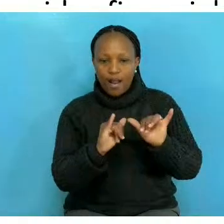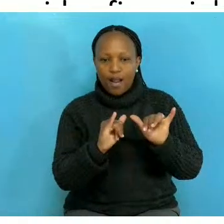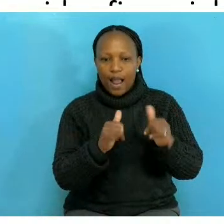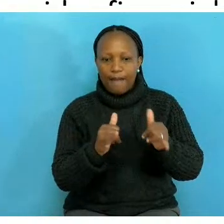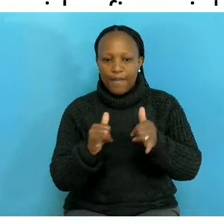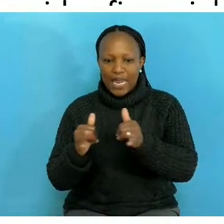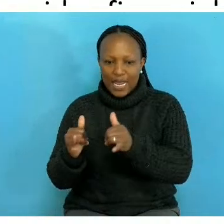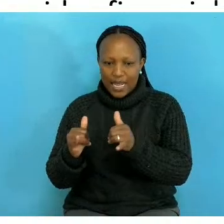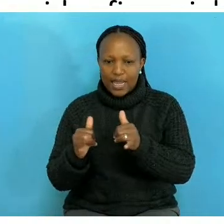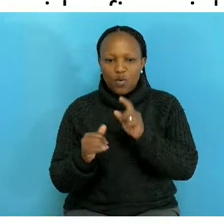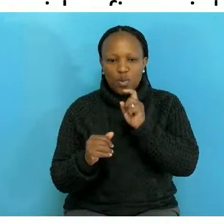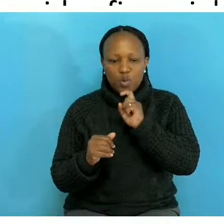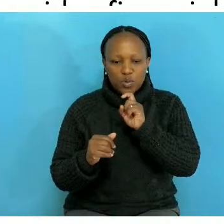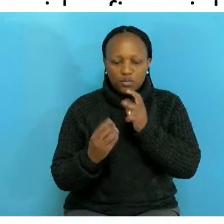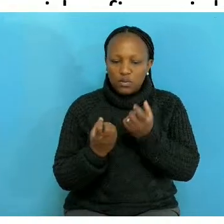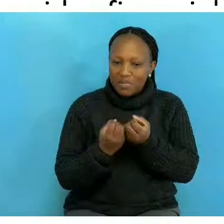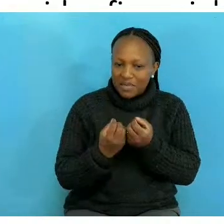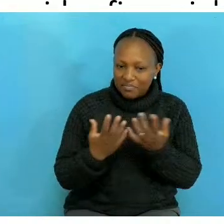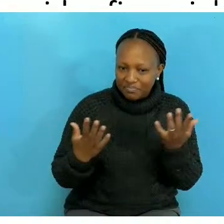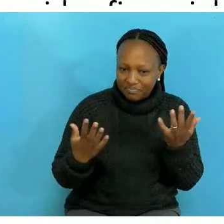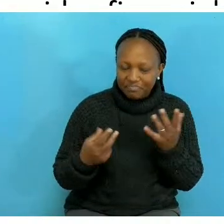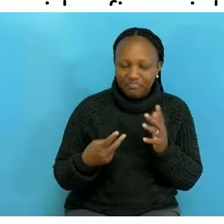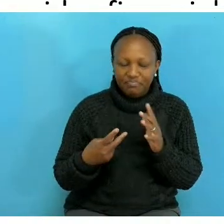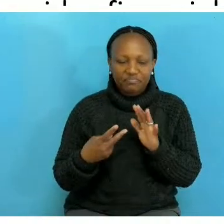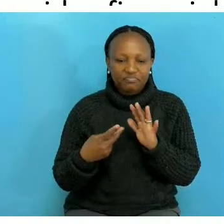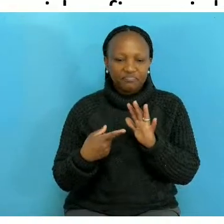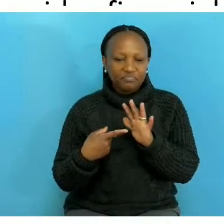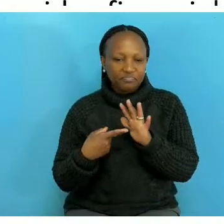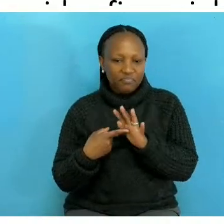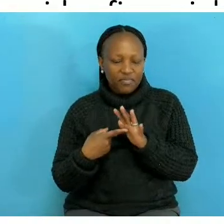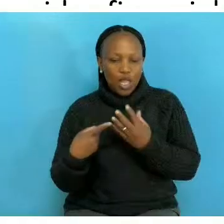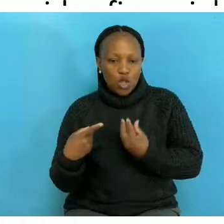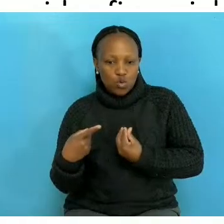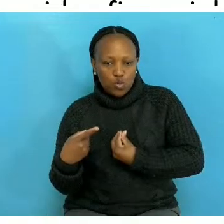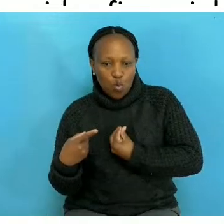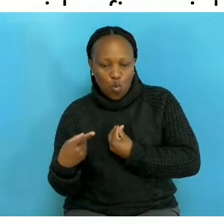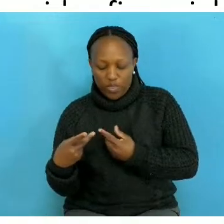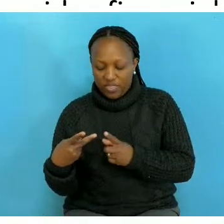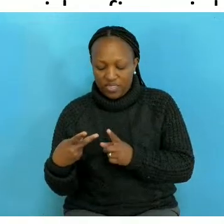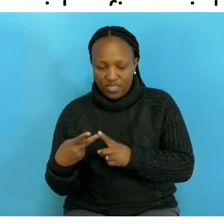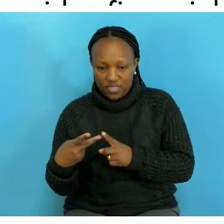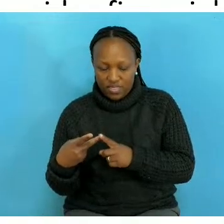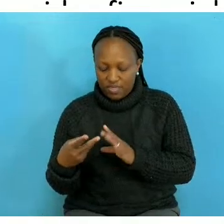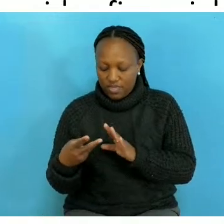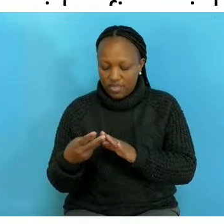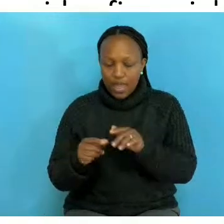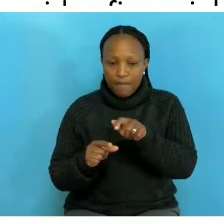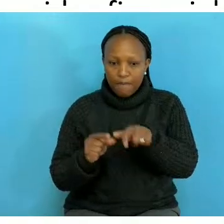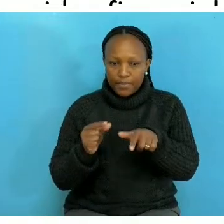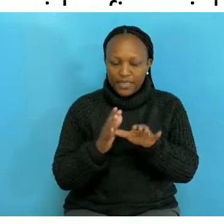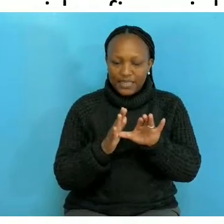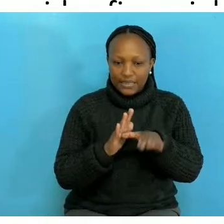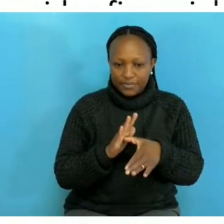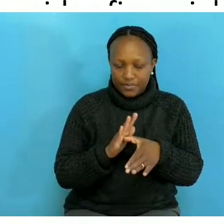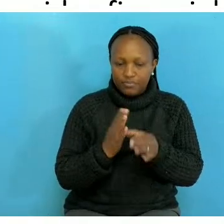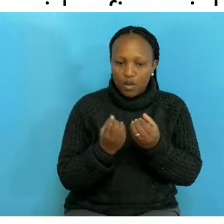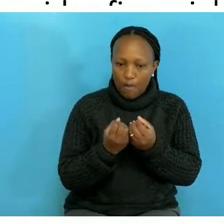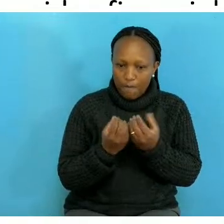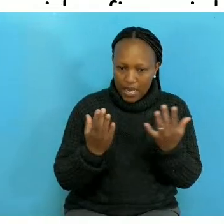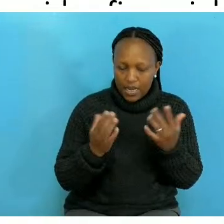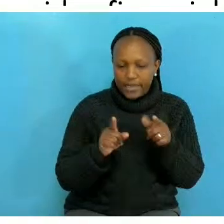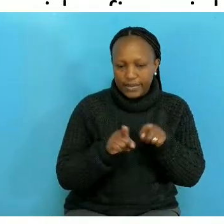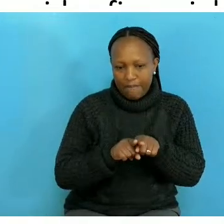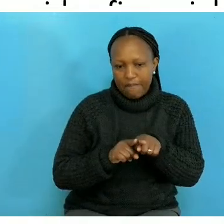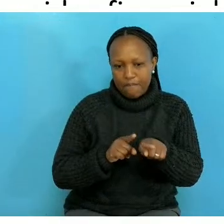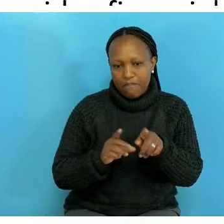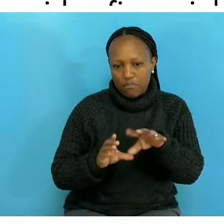procurement with regards to women and youth, and also disabilities. We